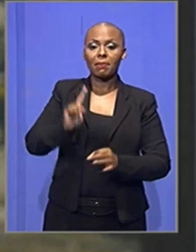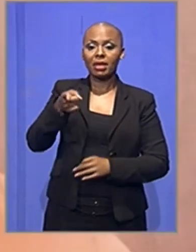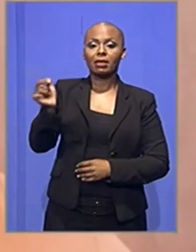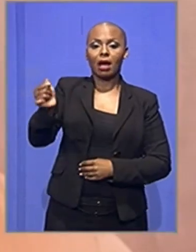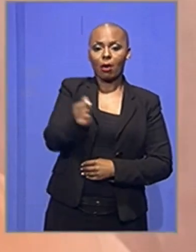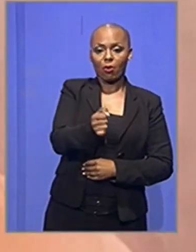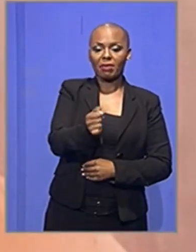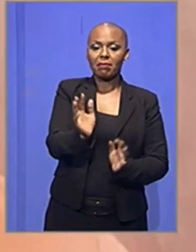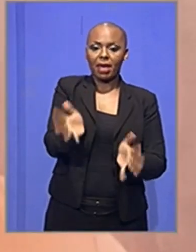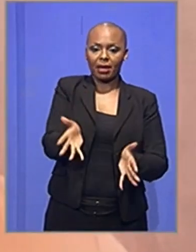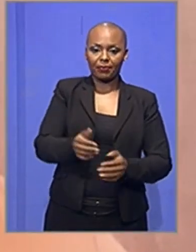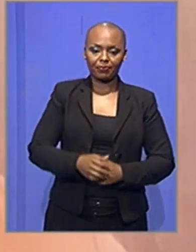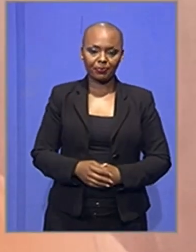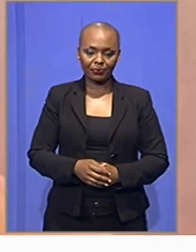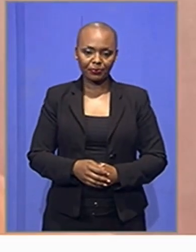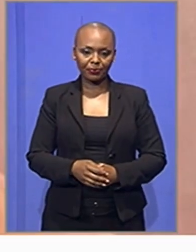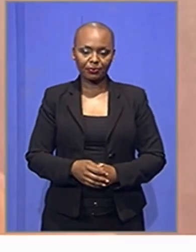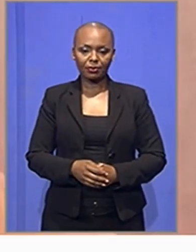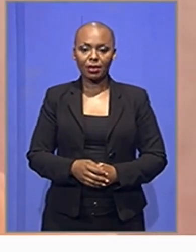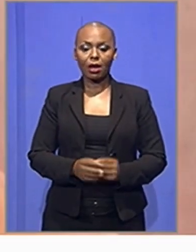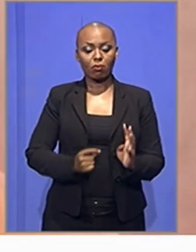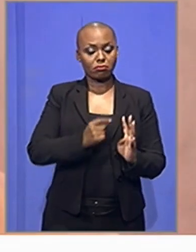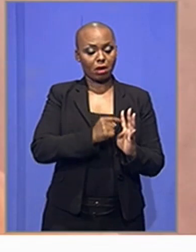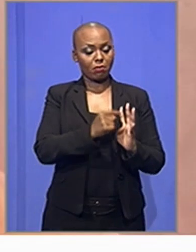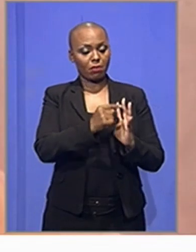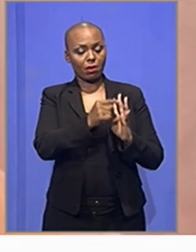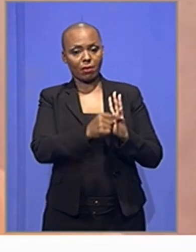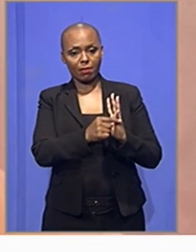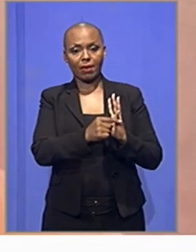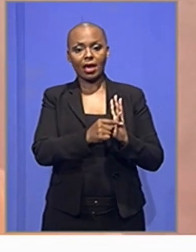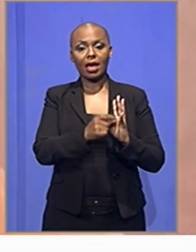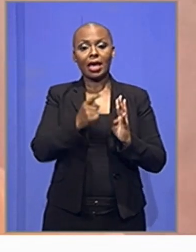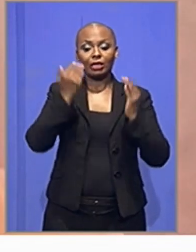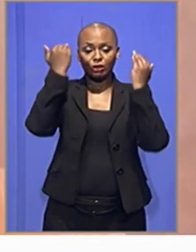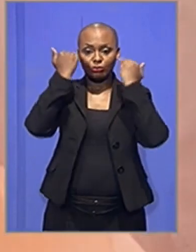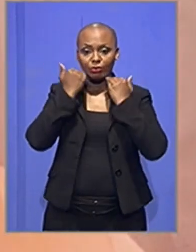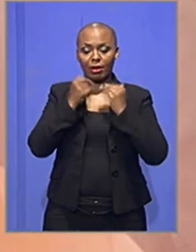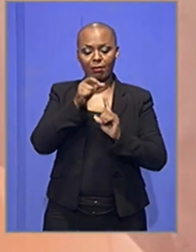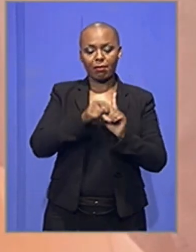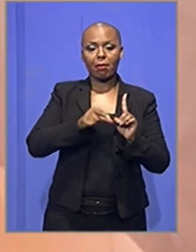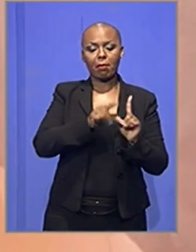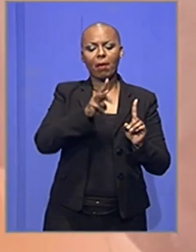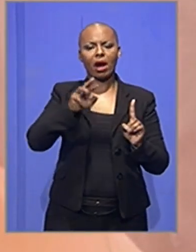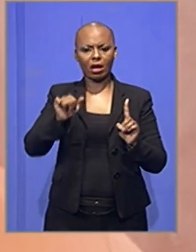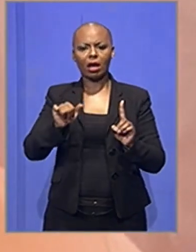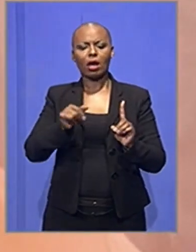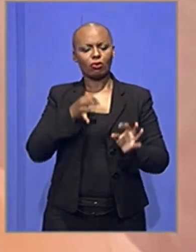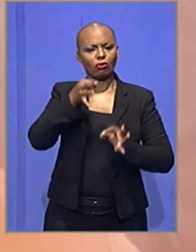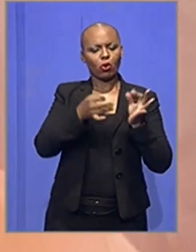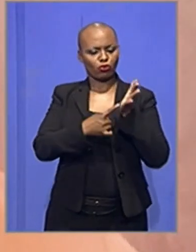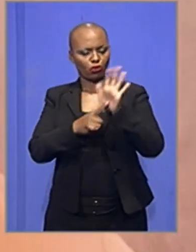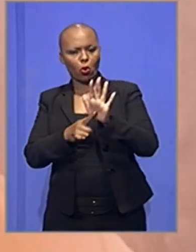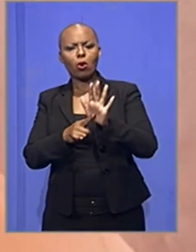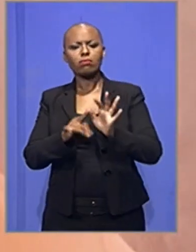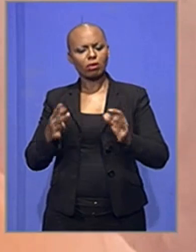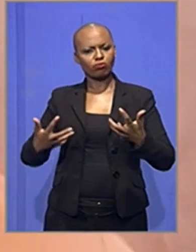appointed. Of all the contestants, Judge Maya has demonstrated that she is the most suitable candidate because of her